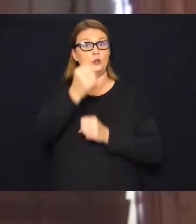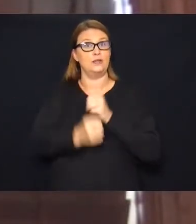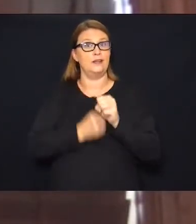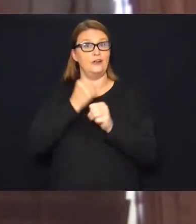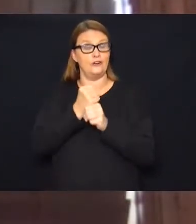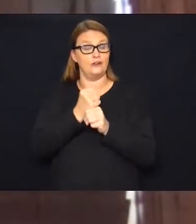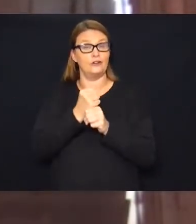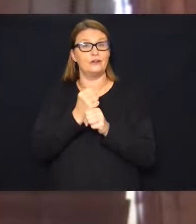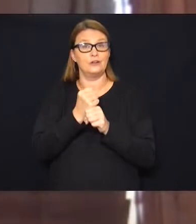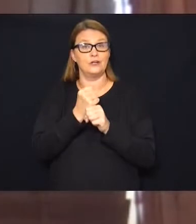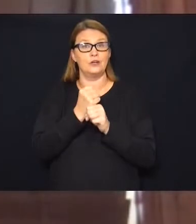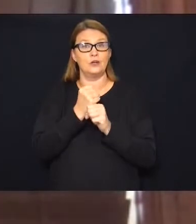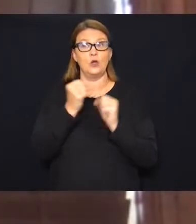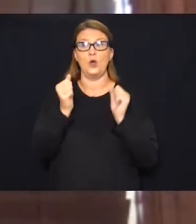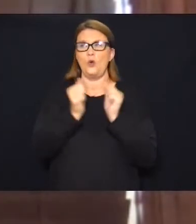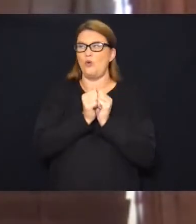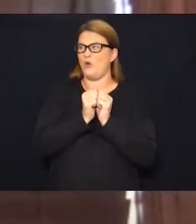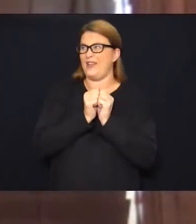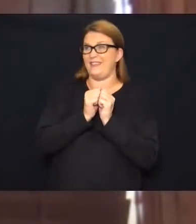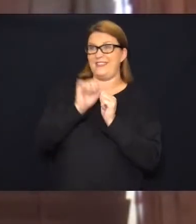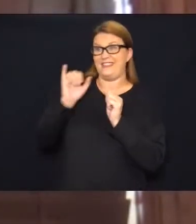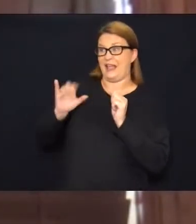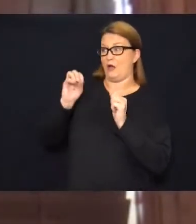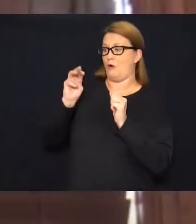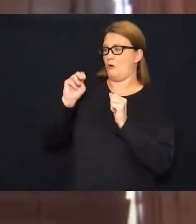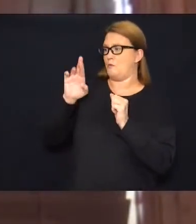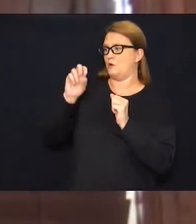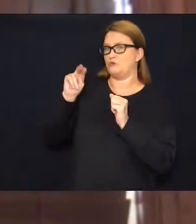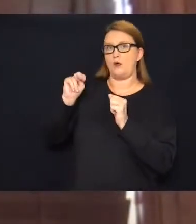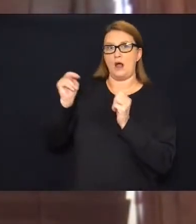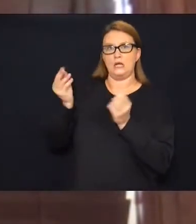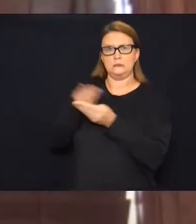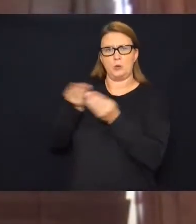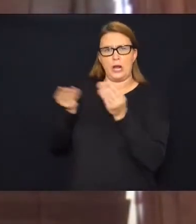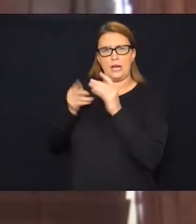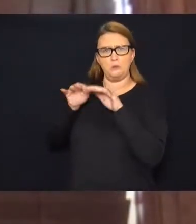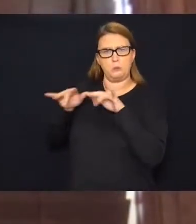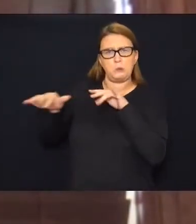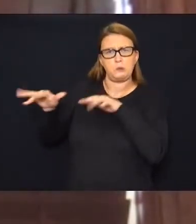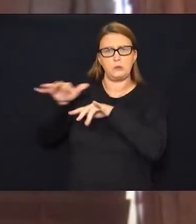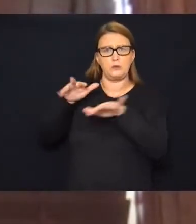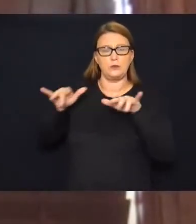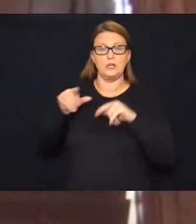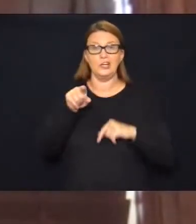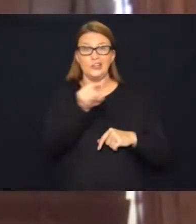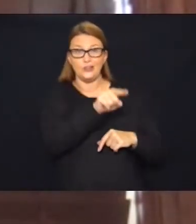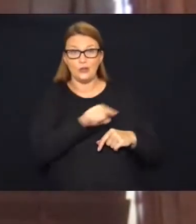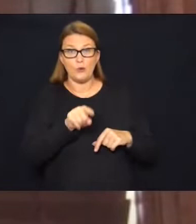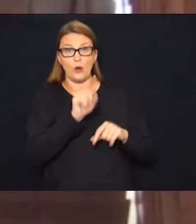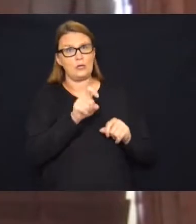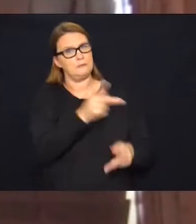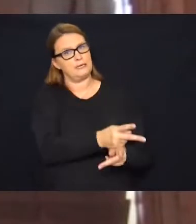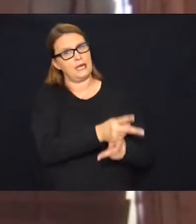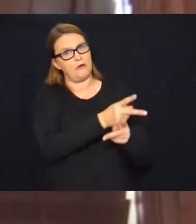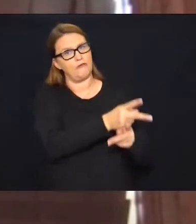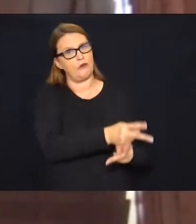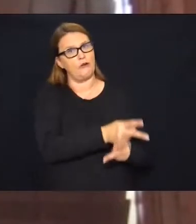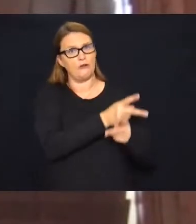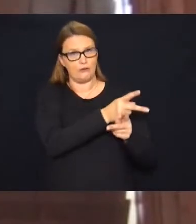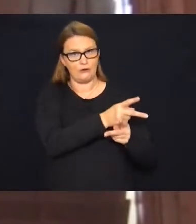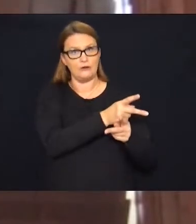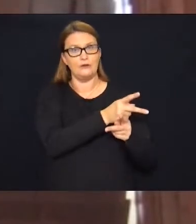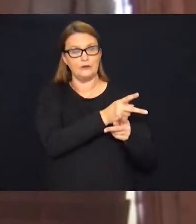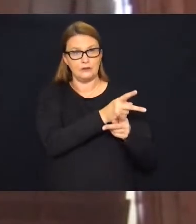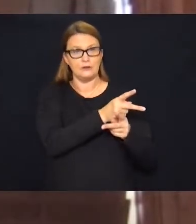the amount of rapid spread that we are seeing around the country, that people be very, very careful.